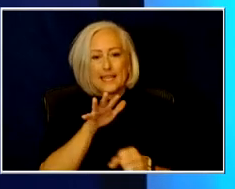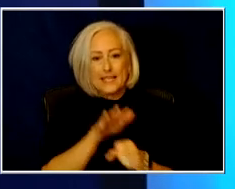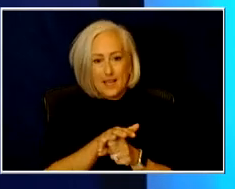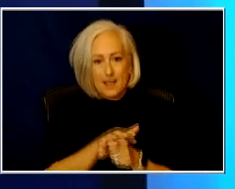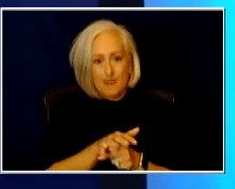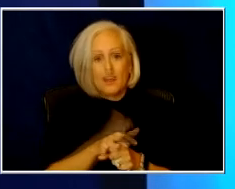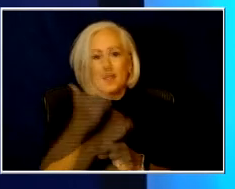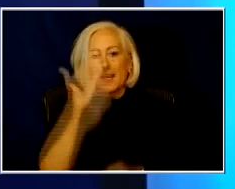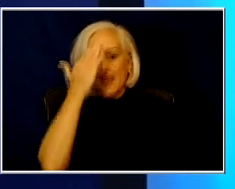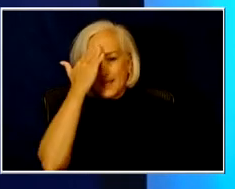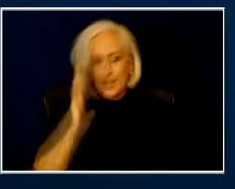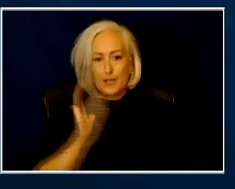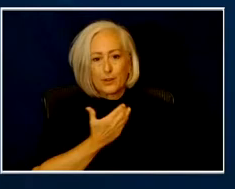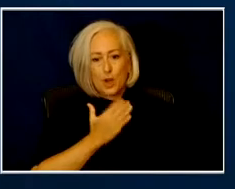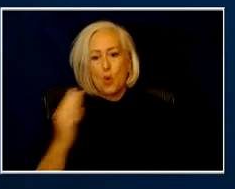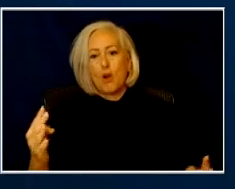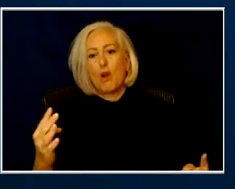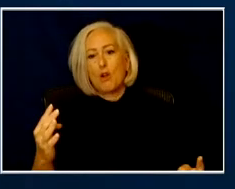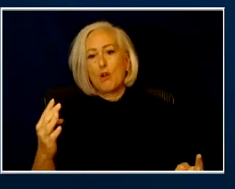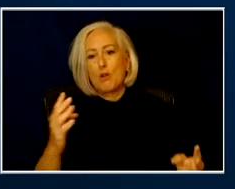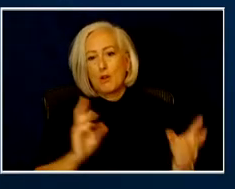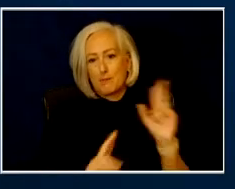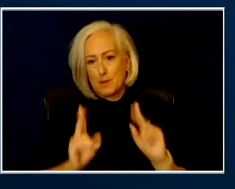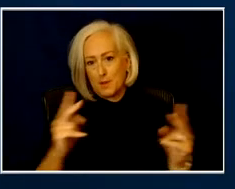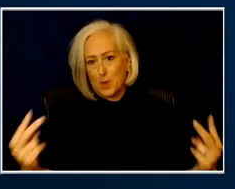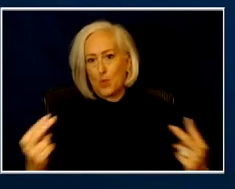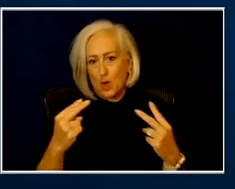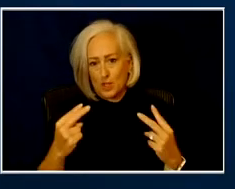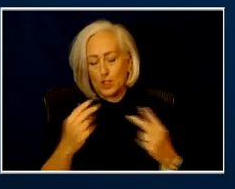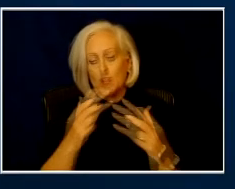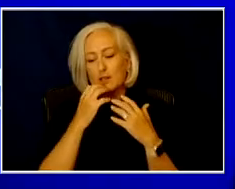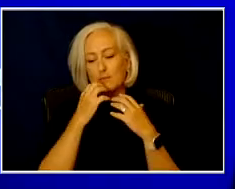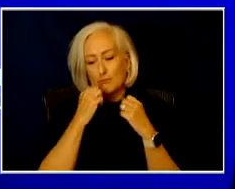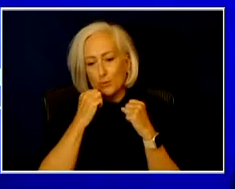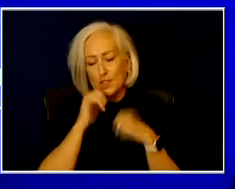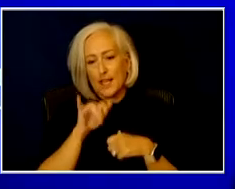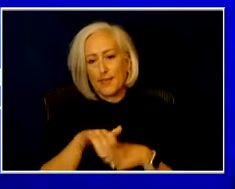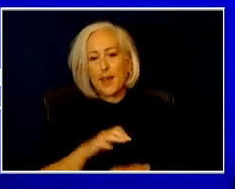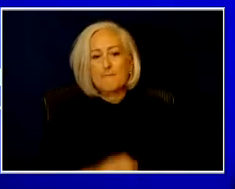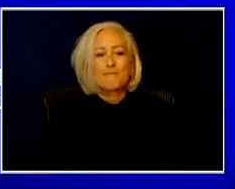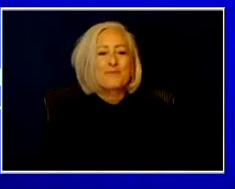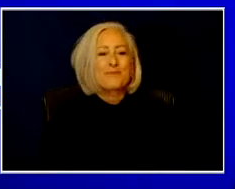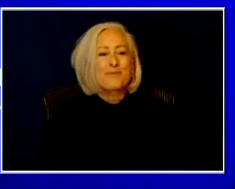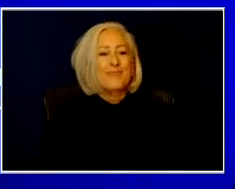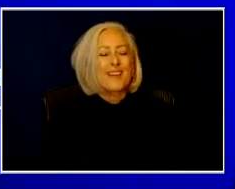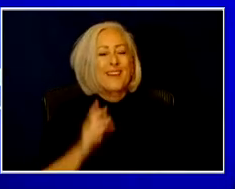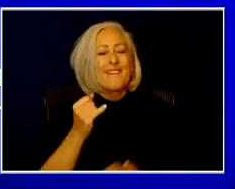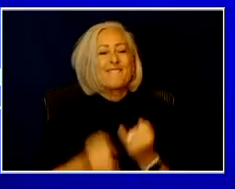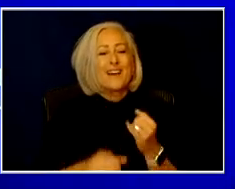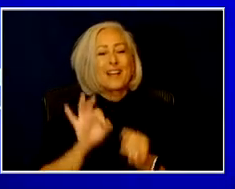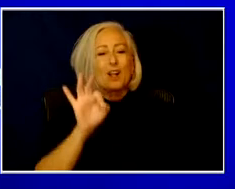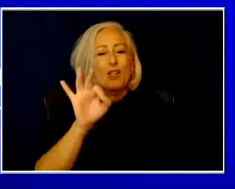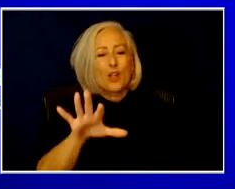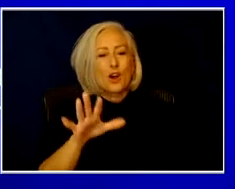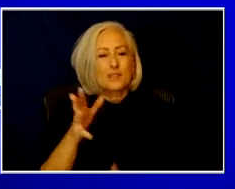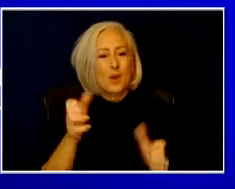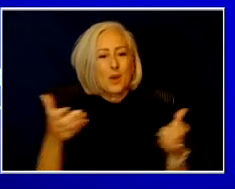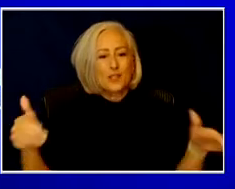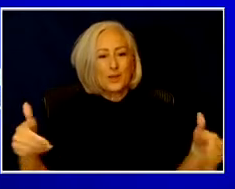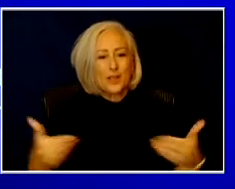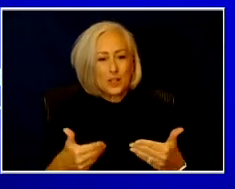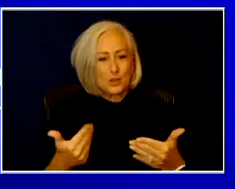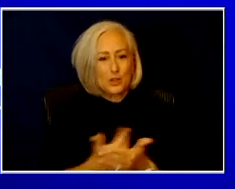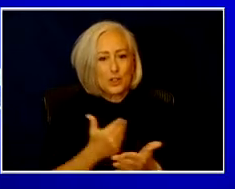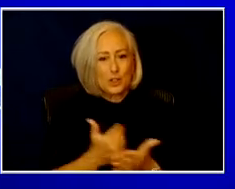viewers really appreciate him as well okay so I have final thoughts are a little bit different today I want to introduce segment that you may be in time to time